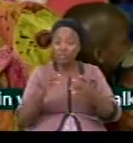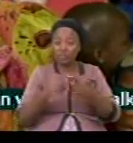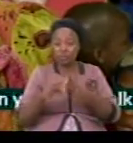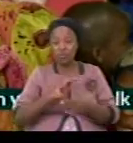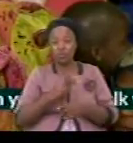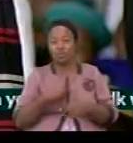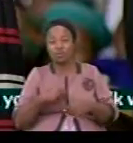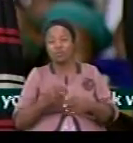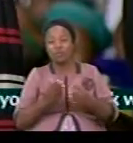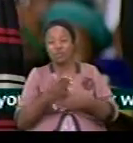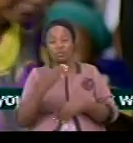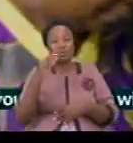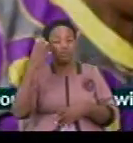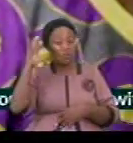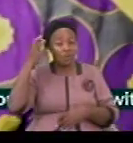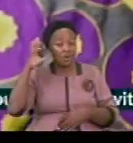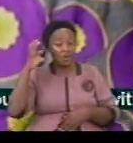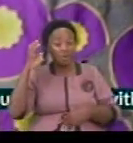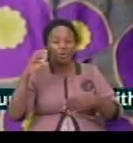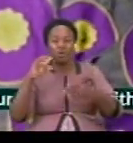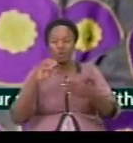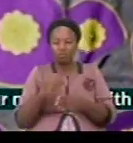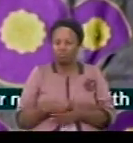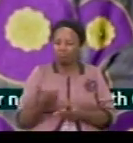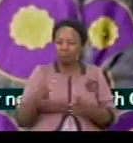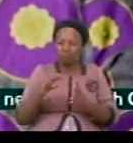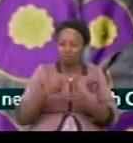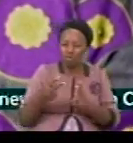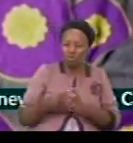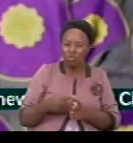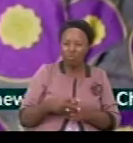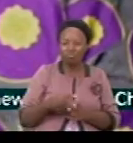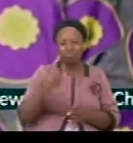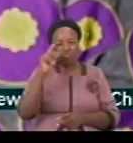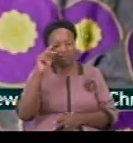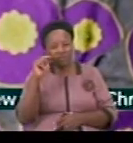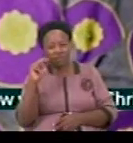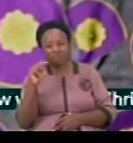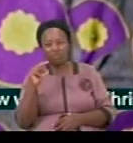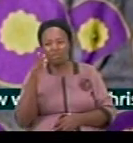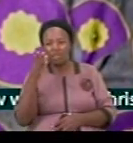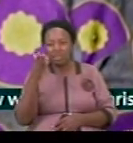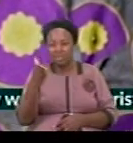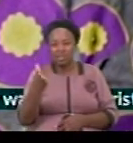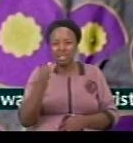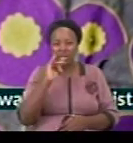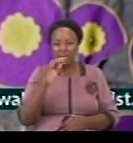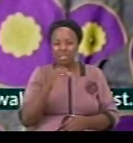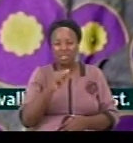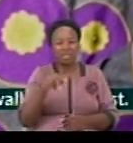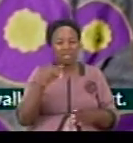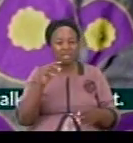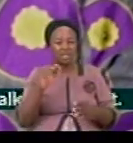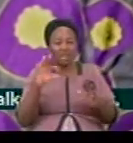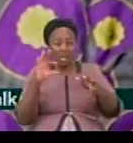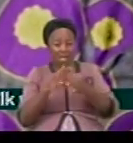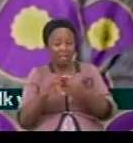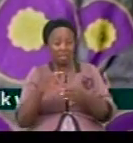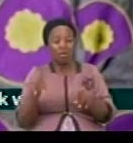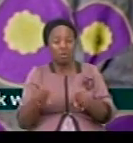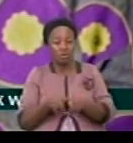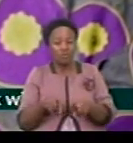there is a link to look at the number the WhatsApp